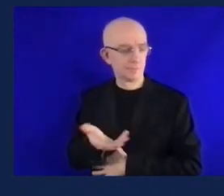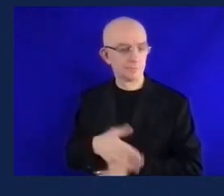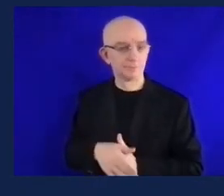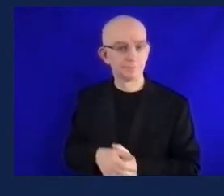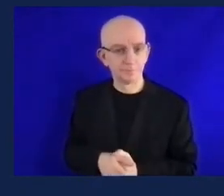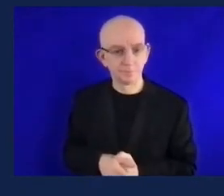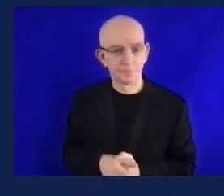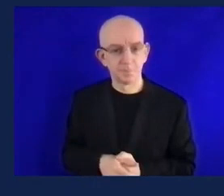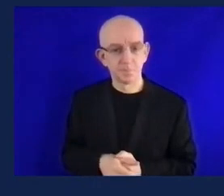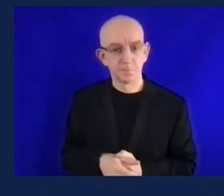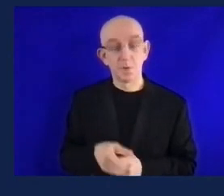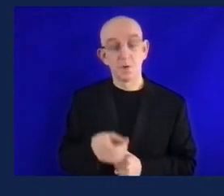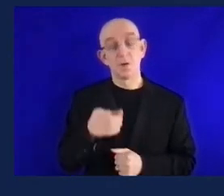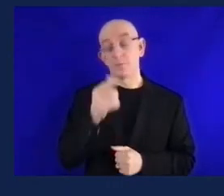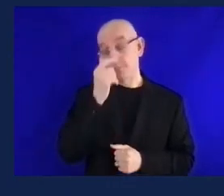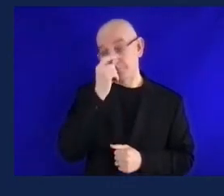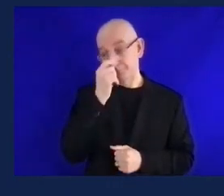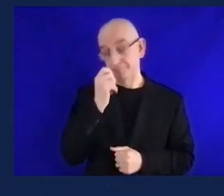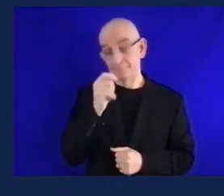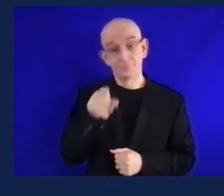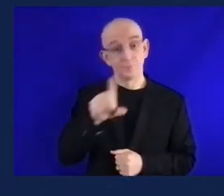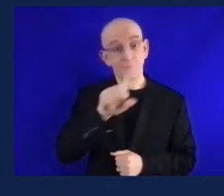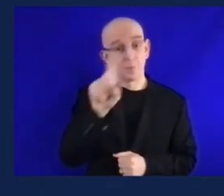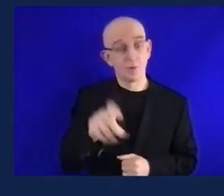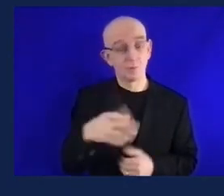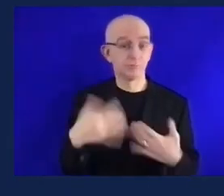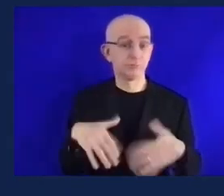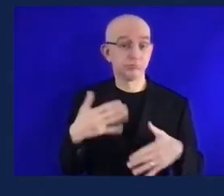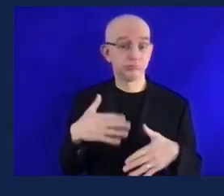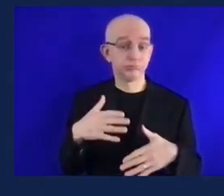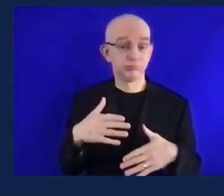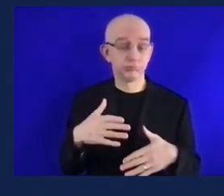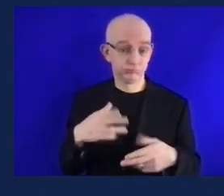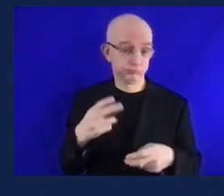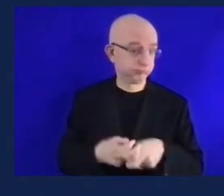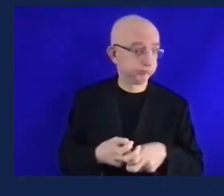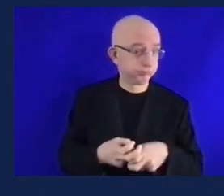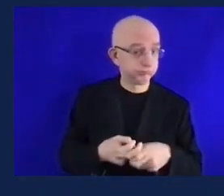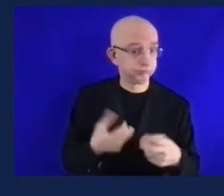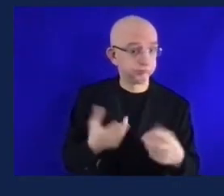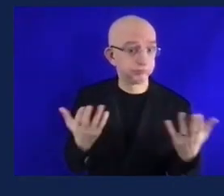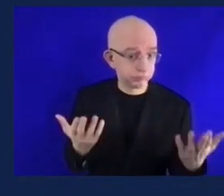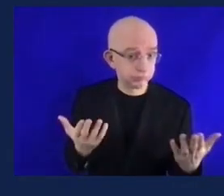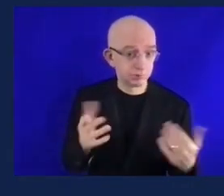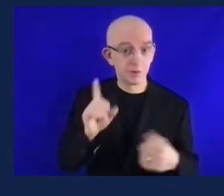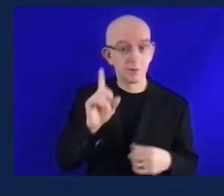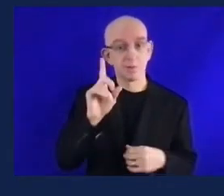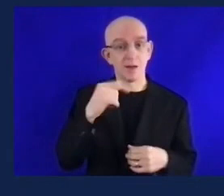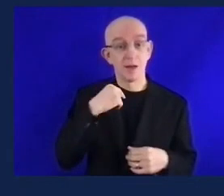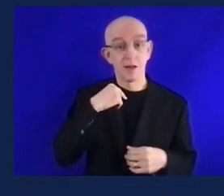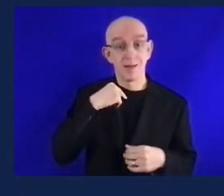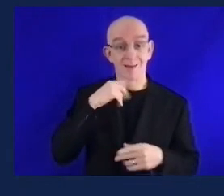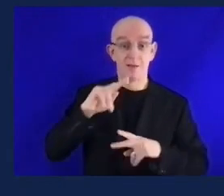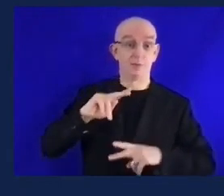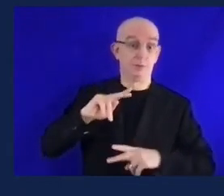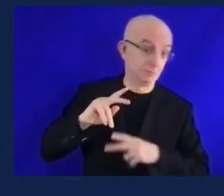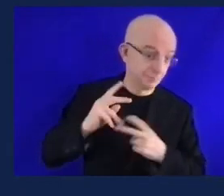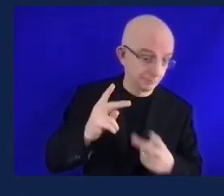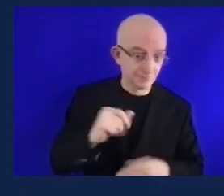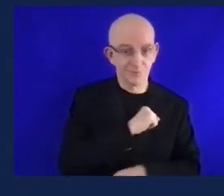My club has different social media channels for its men's and women's